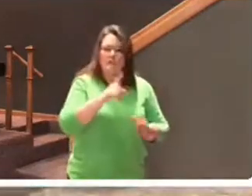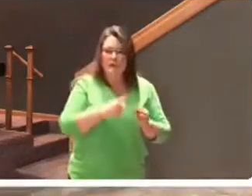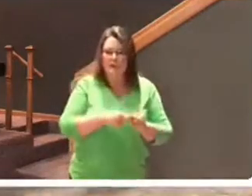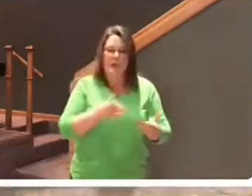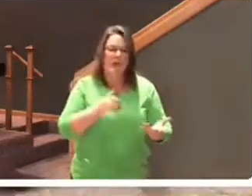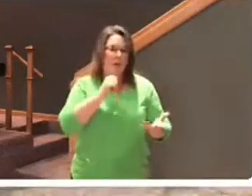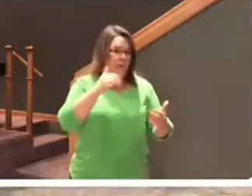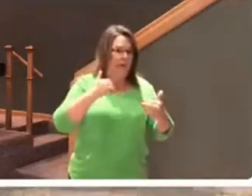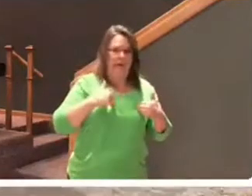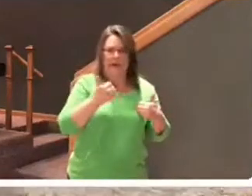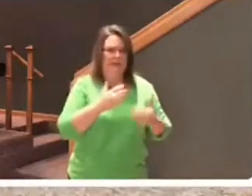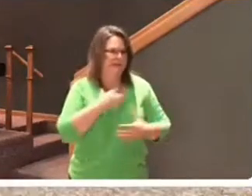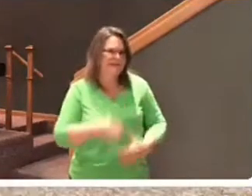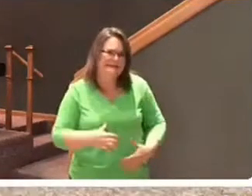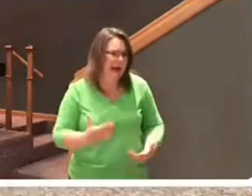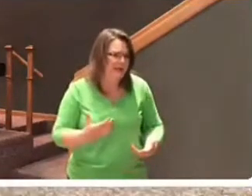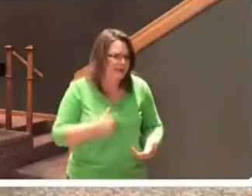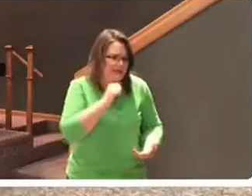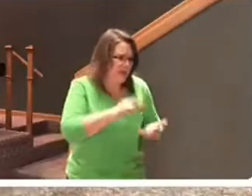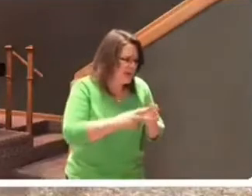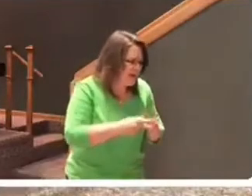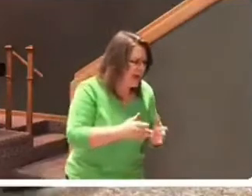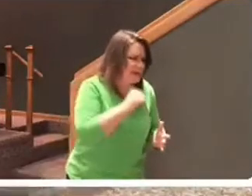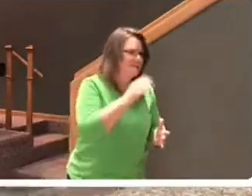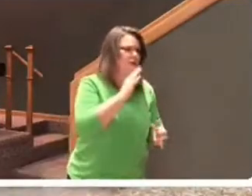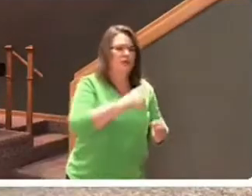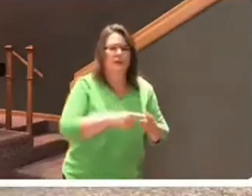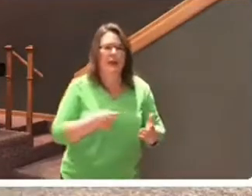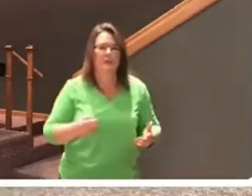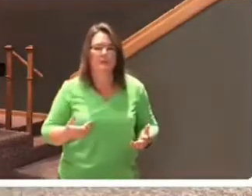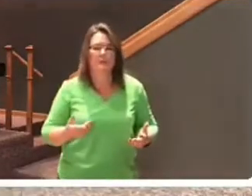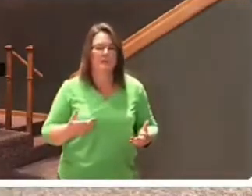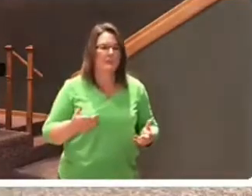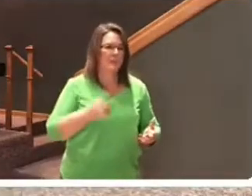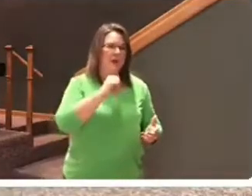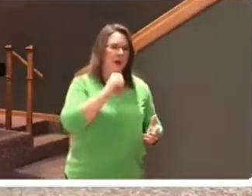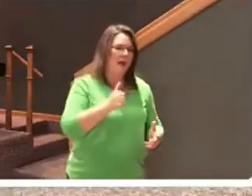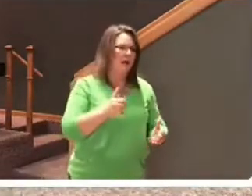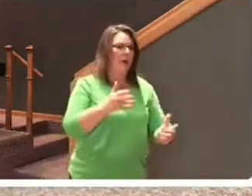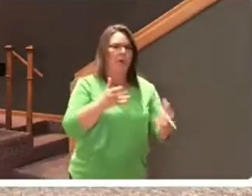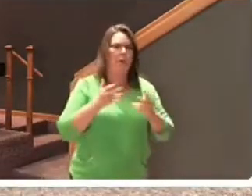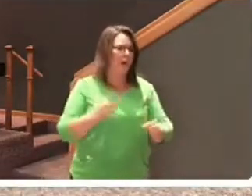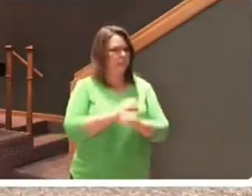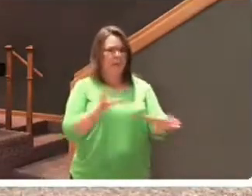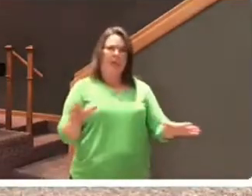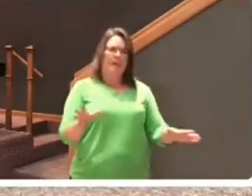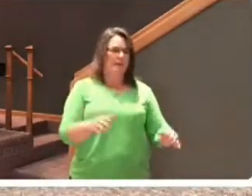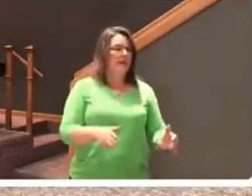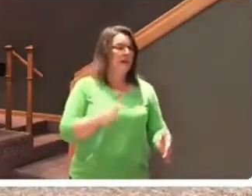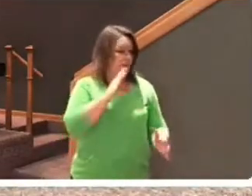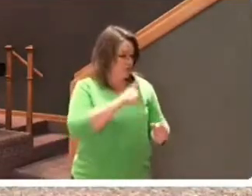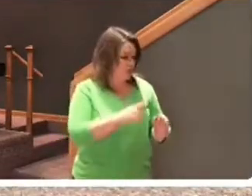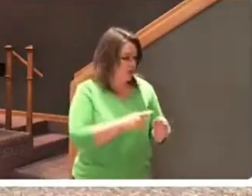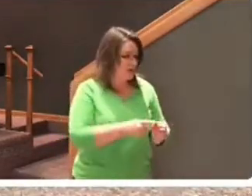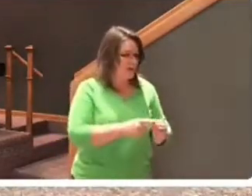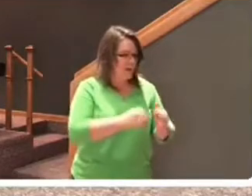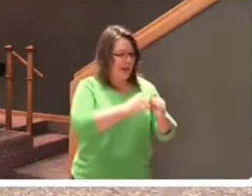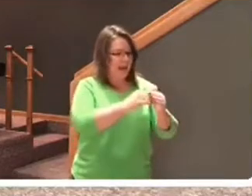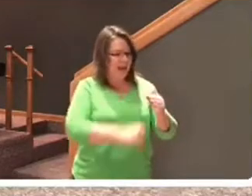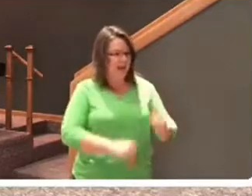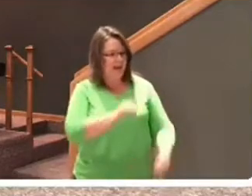we're not going to have any desires. It's not talking about I won't ever want anything. It's talking about